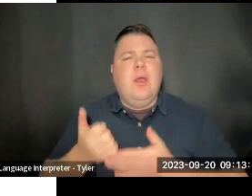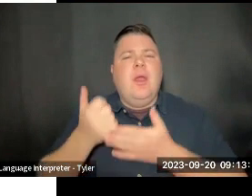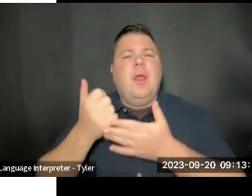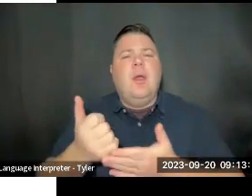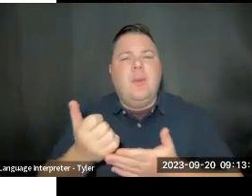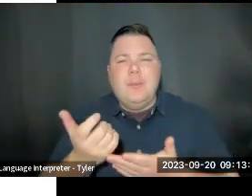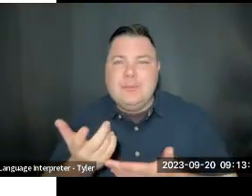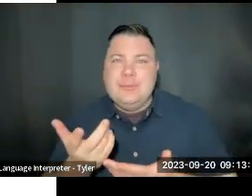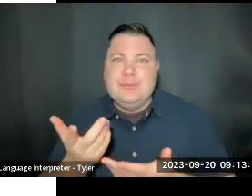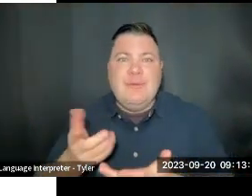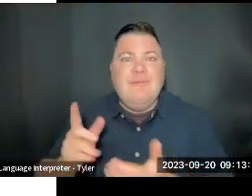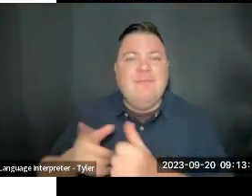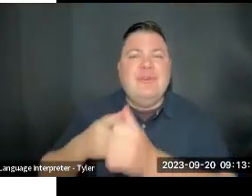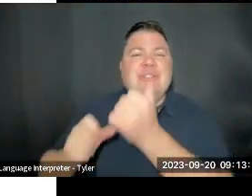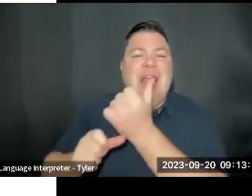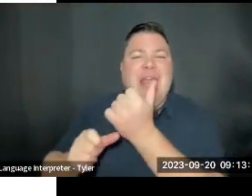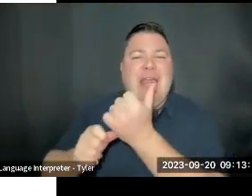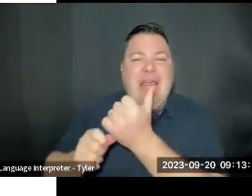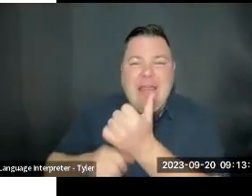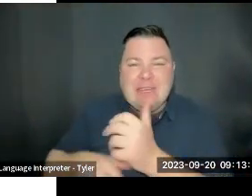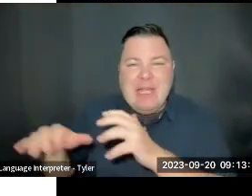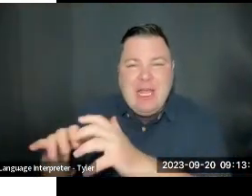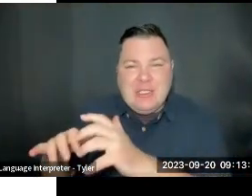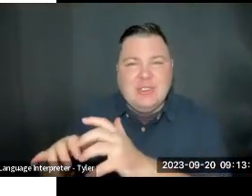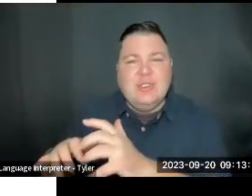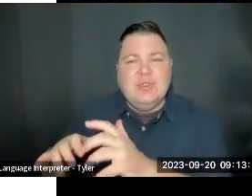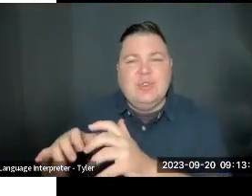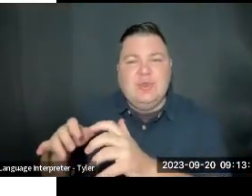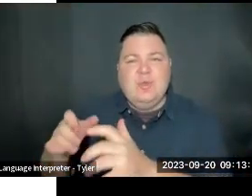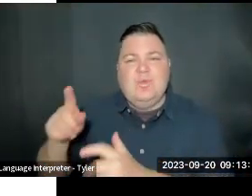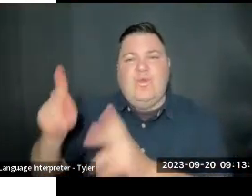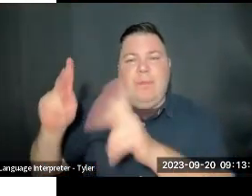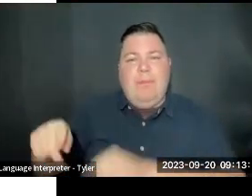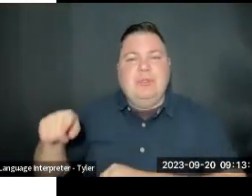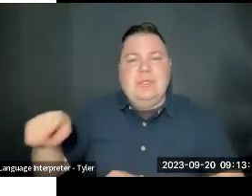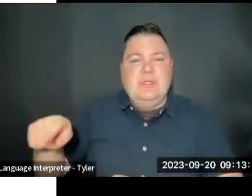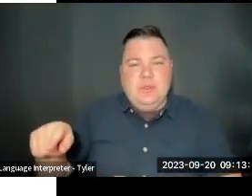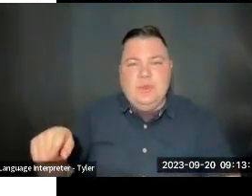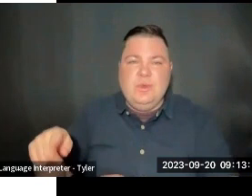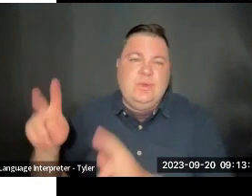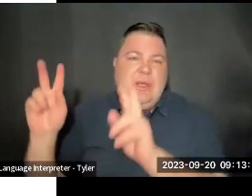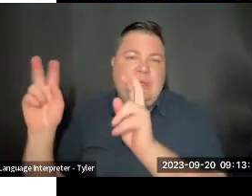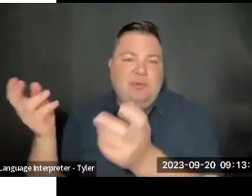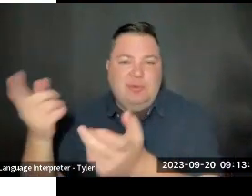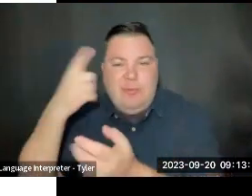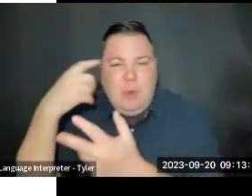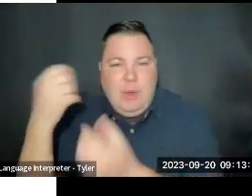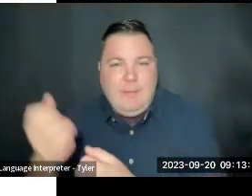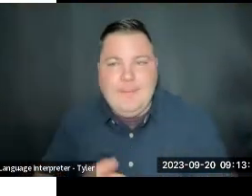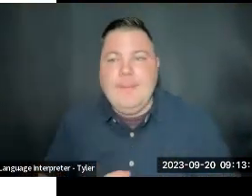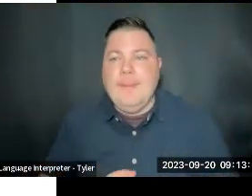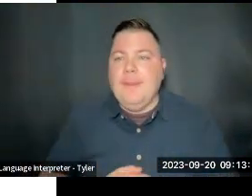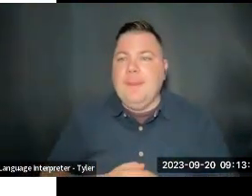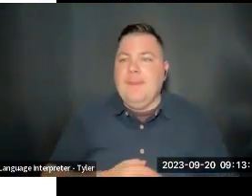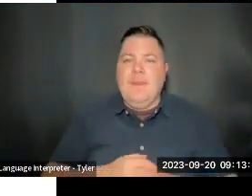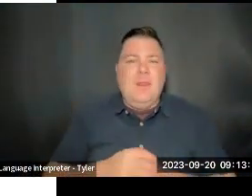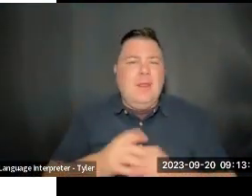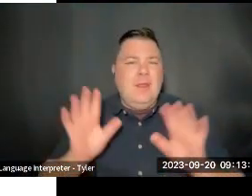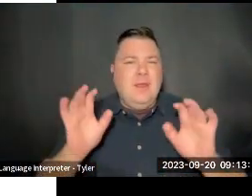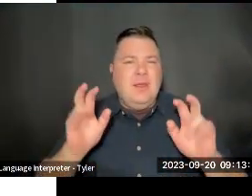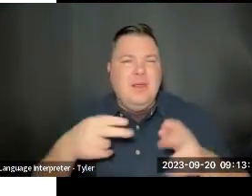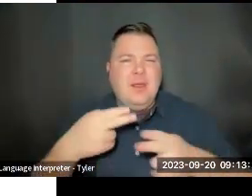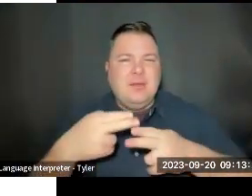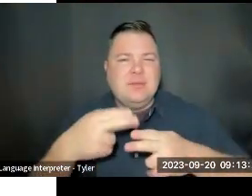that's experiencing mental health or substance use challenges. I often refer to this as putting on your